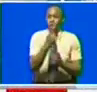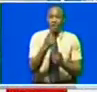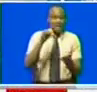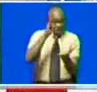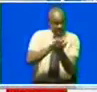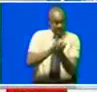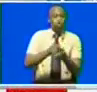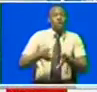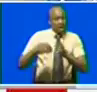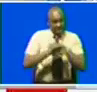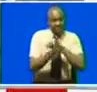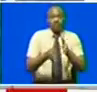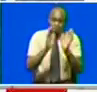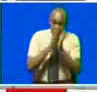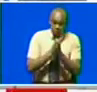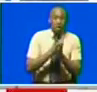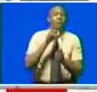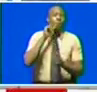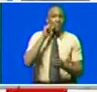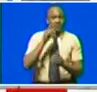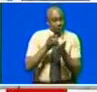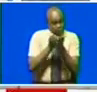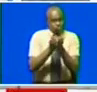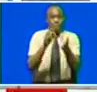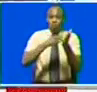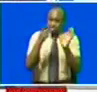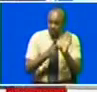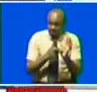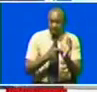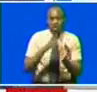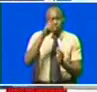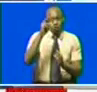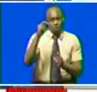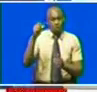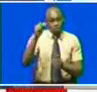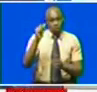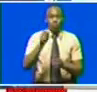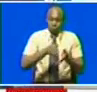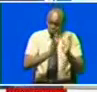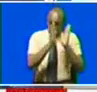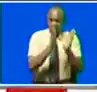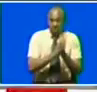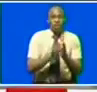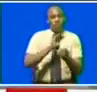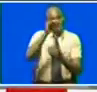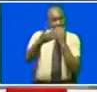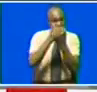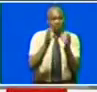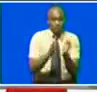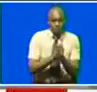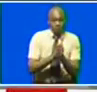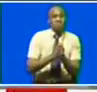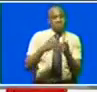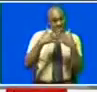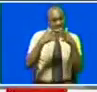access road, Mombasa Port Area Road Development Project, the Dongokundu Bypass, as well as the rehabilitation of the Bachuma